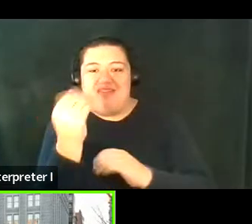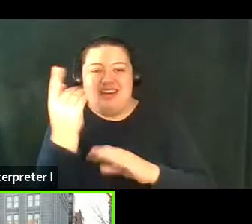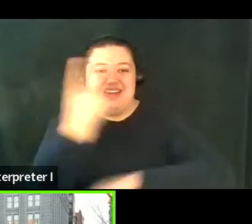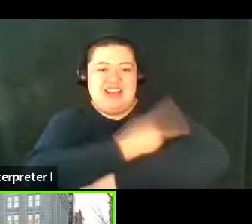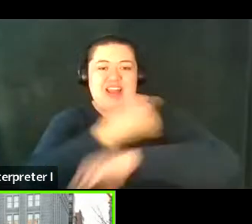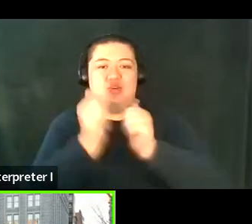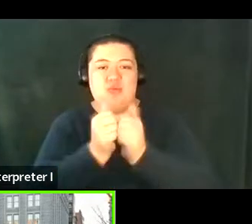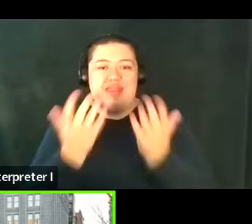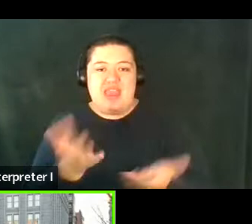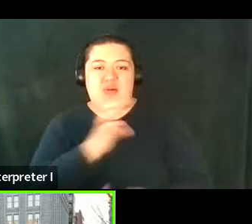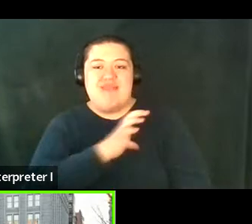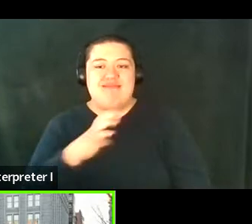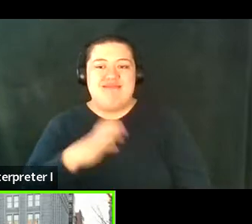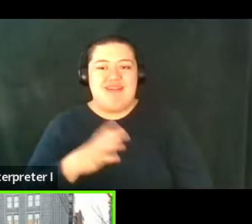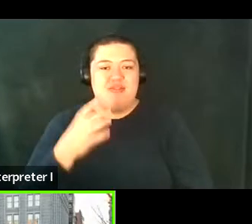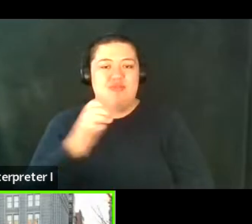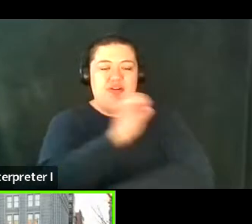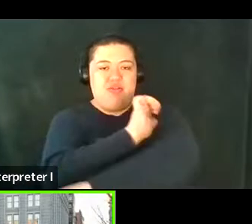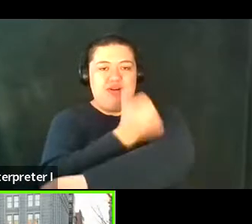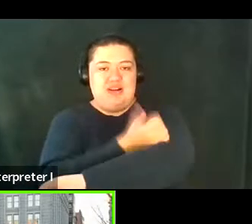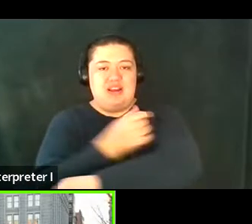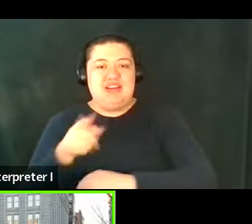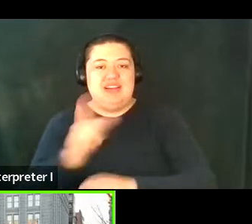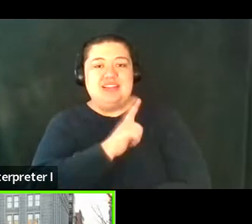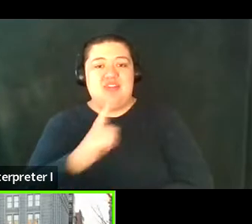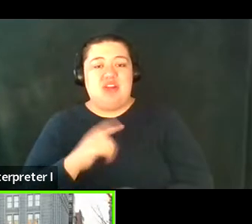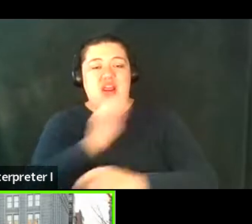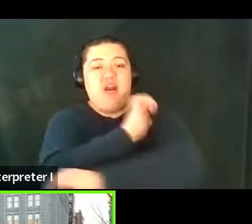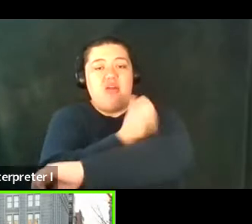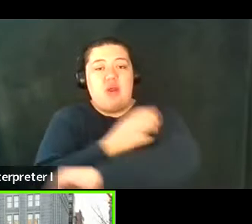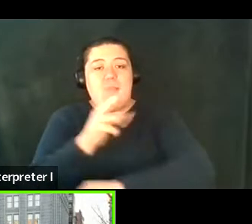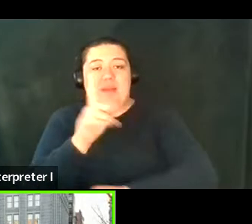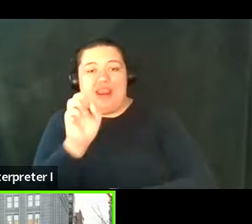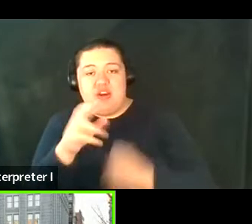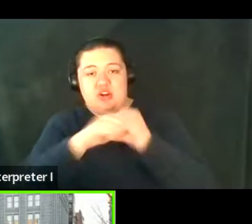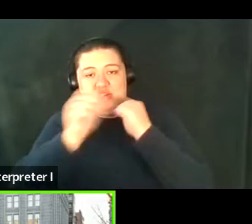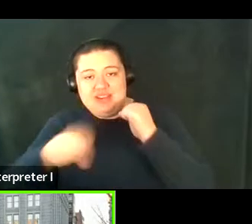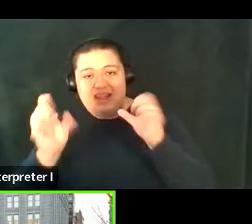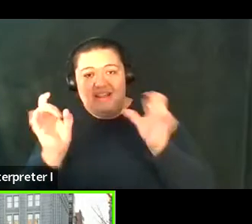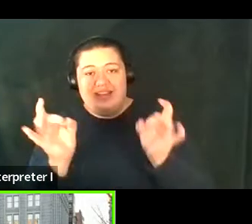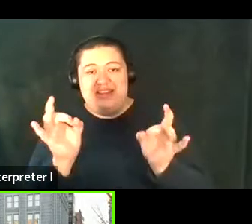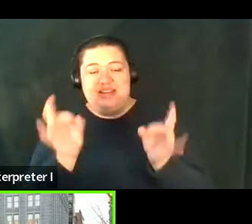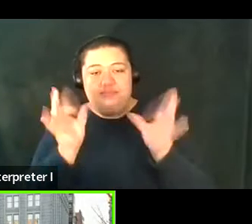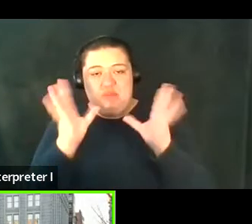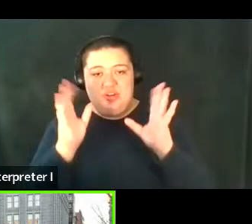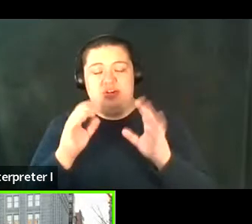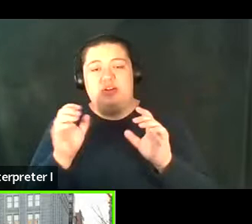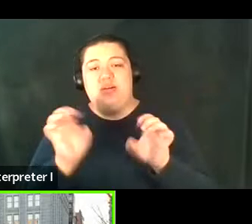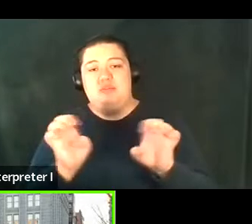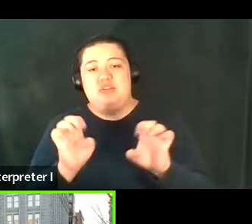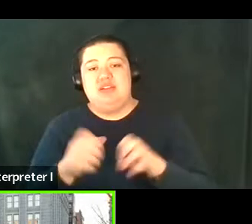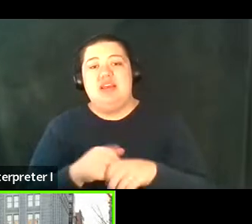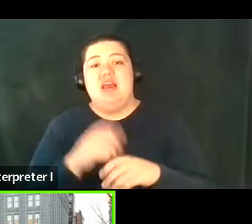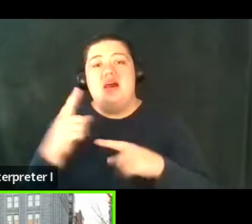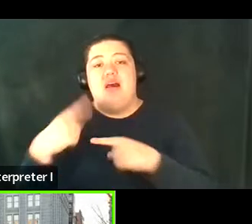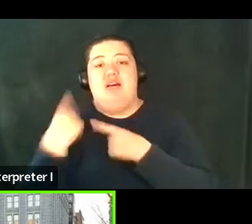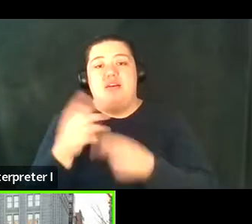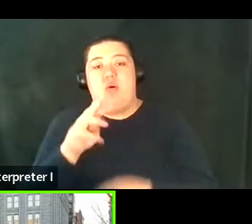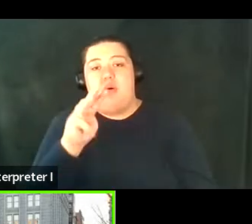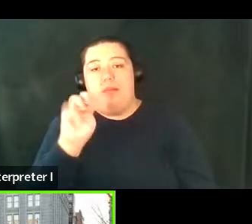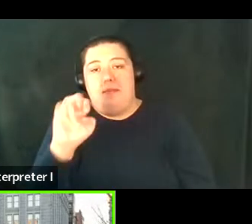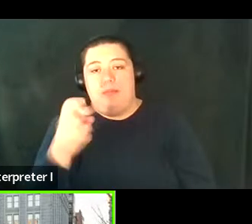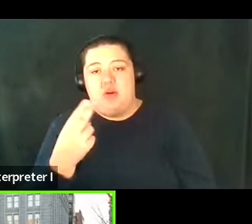council authorization. This legislation authorizes the mayor to extend these emergencies until March 31st,